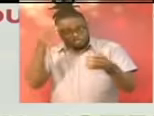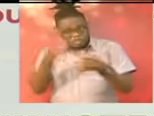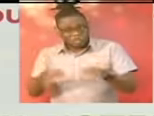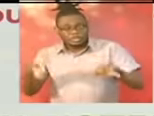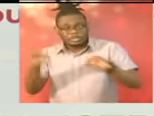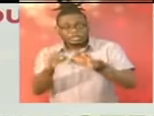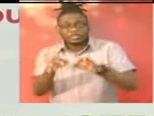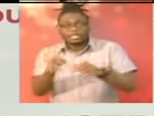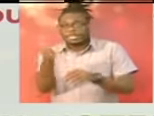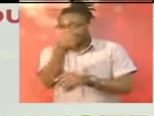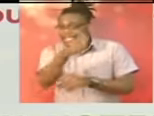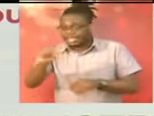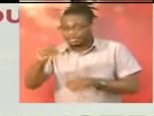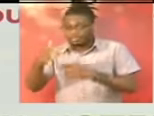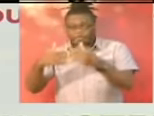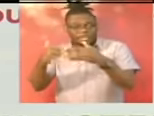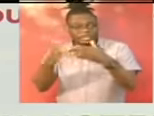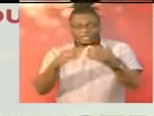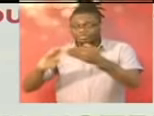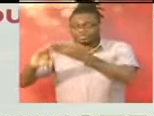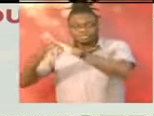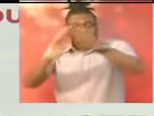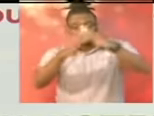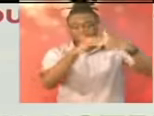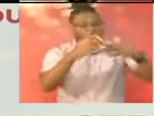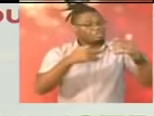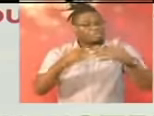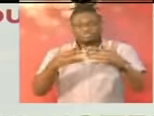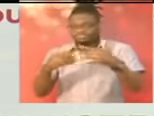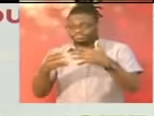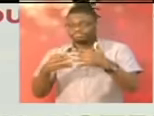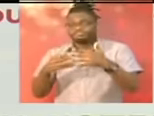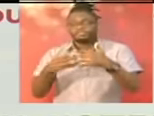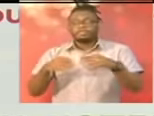is driven by adherence to the various